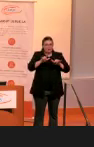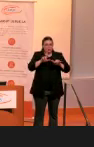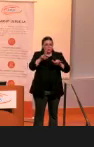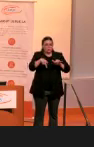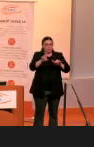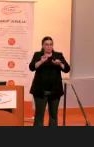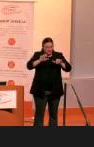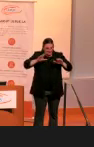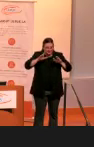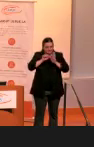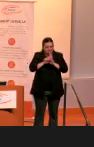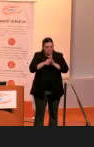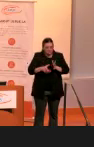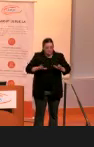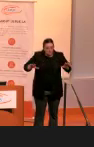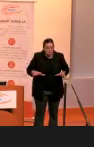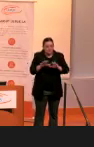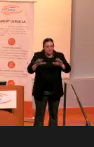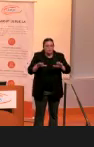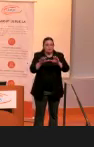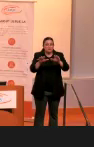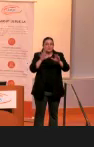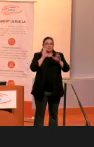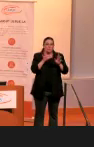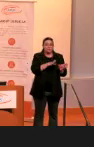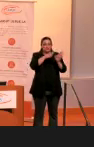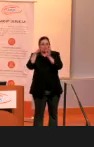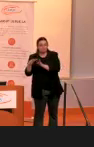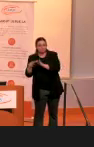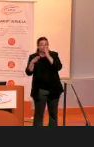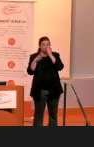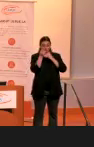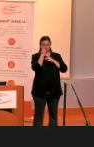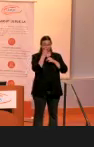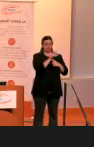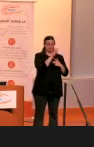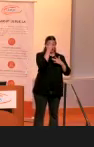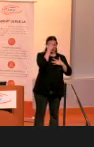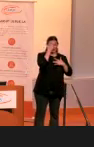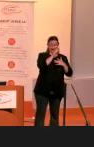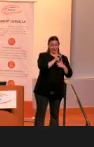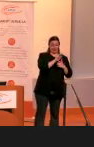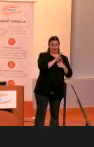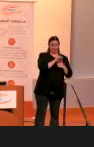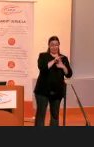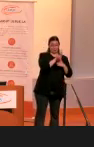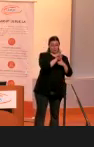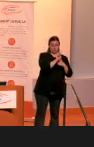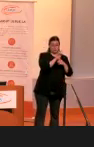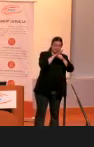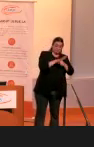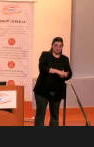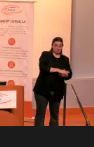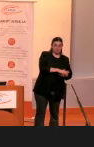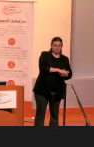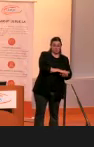go to a biologic. The difference between an immune suppressive and a biologic is an immune suppressive kills all